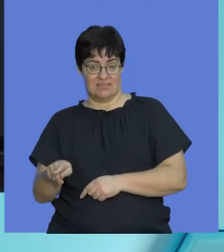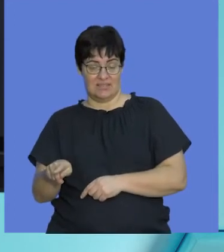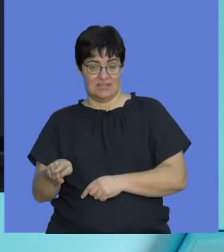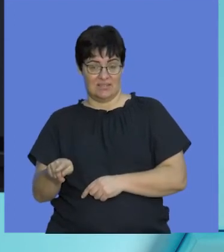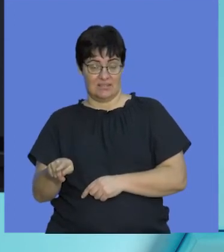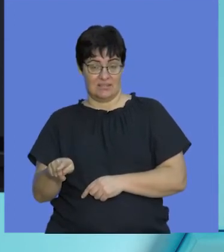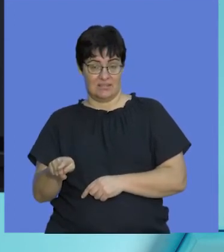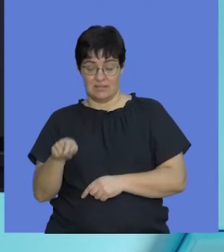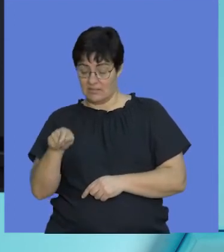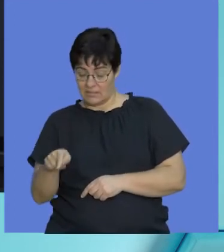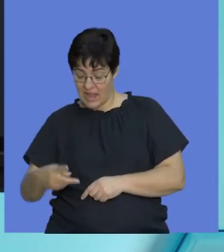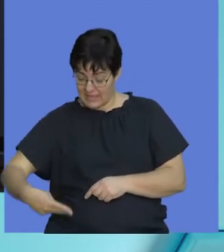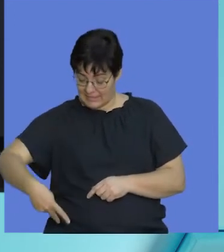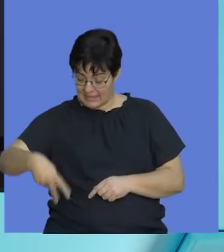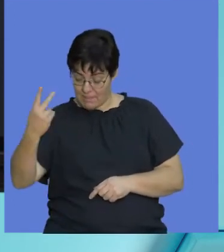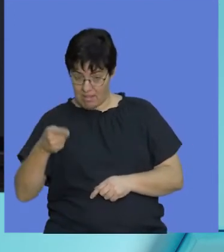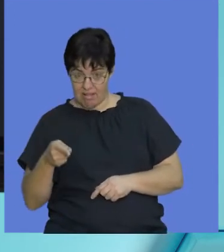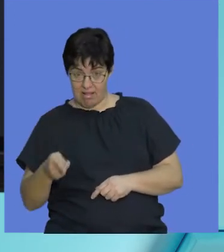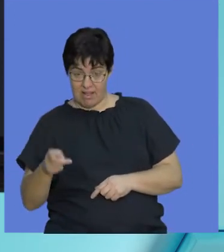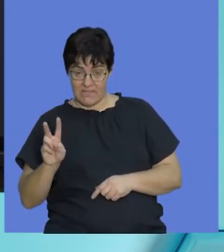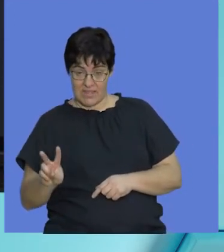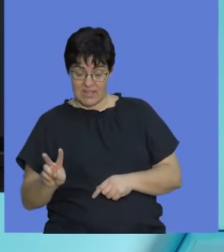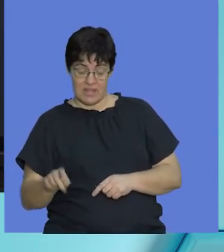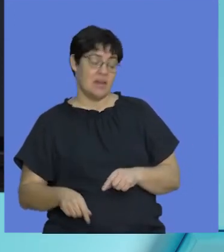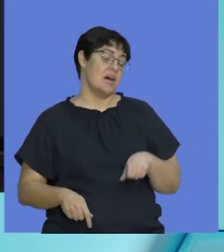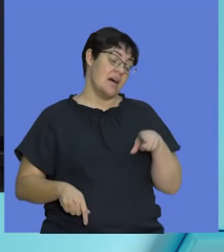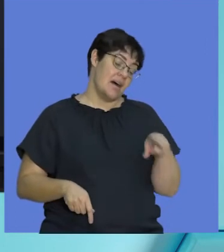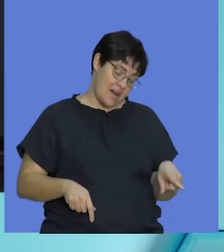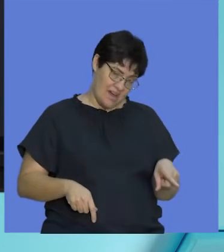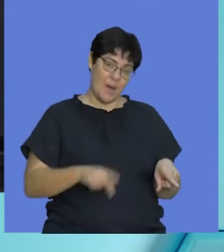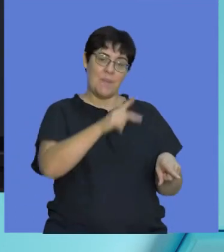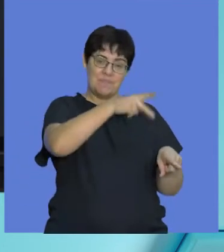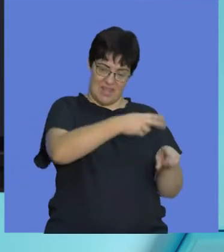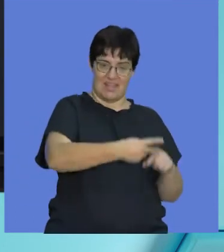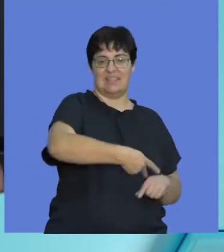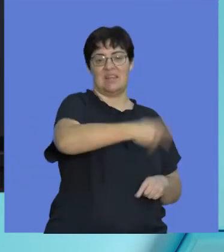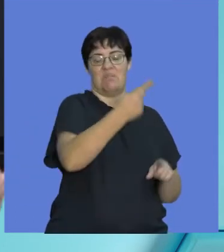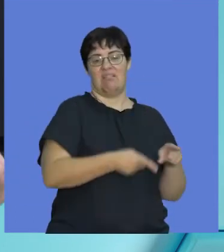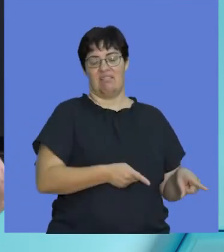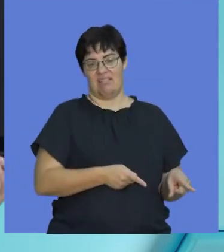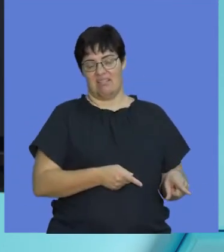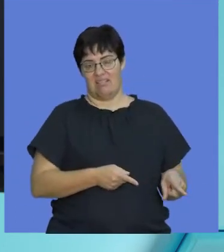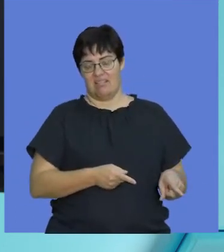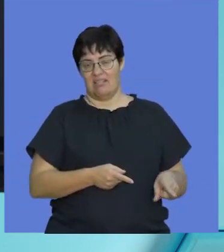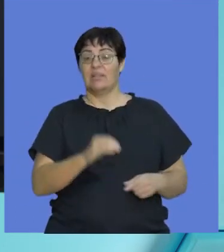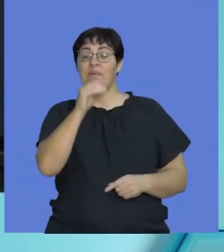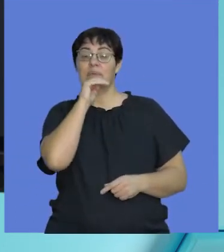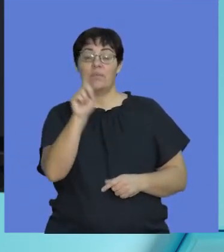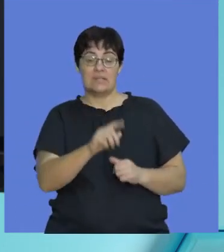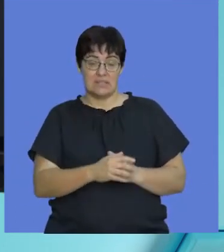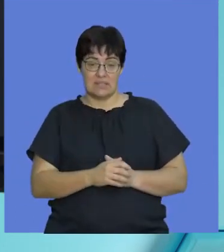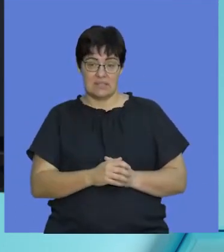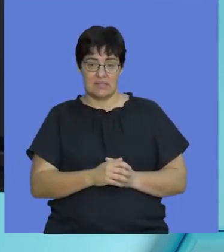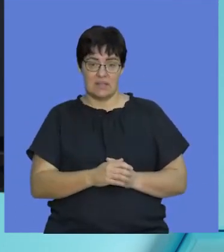The velocity doubled, so the momentum doubles, which